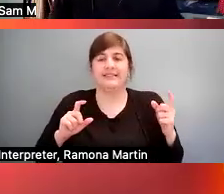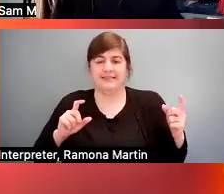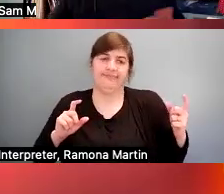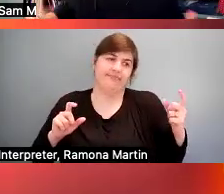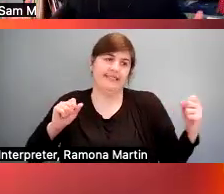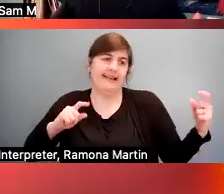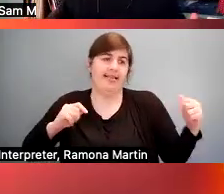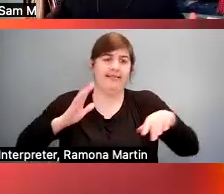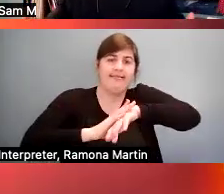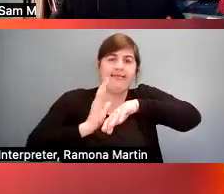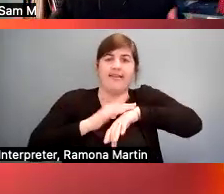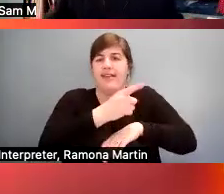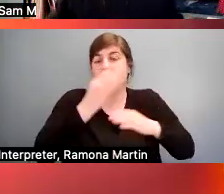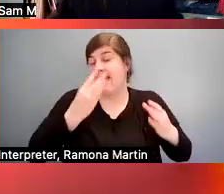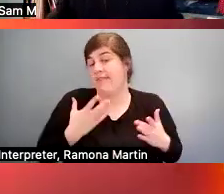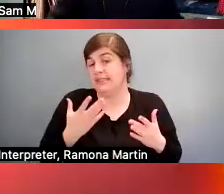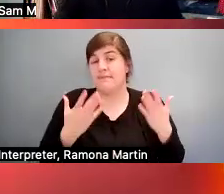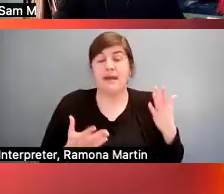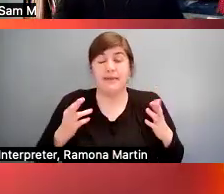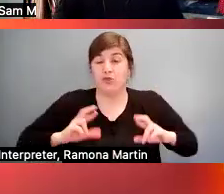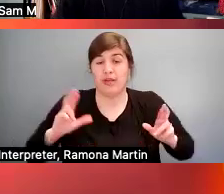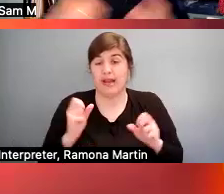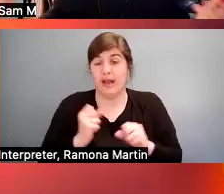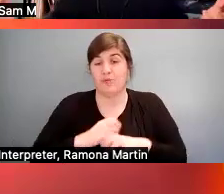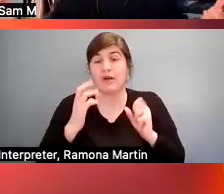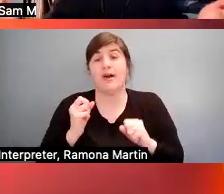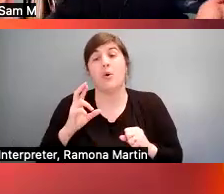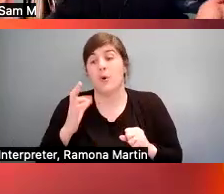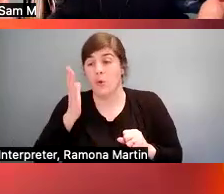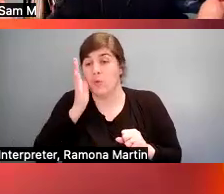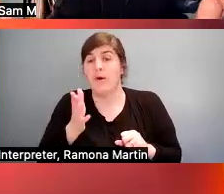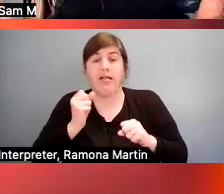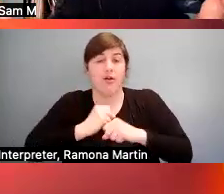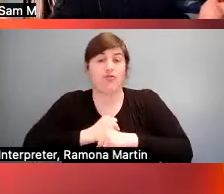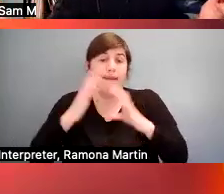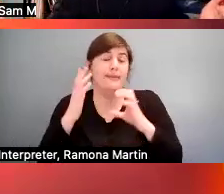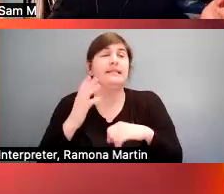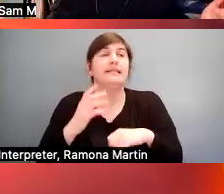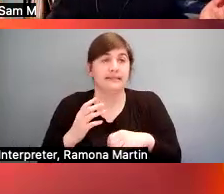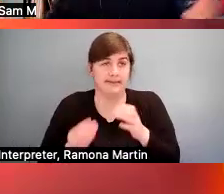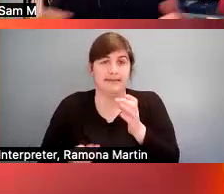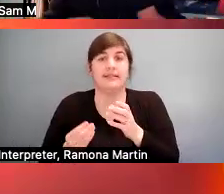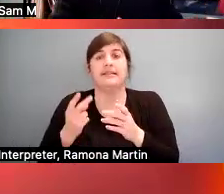volcanoes give us that they're maybe about to erupt, or well, if they are erupting, the clear sign is there's lava coming out of the ground.